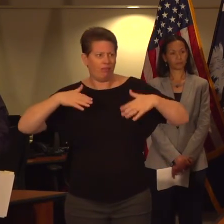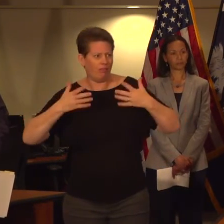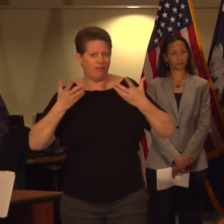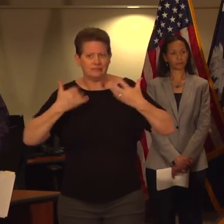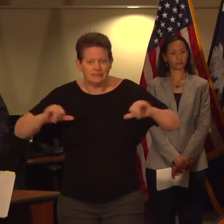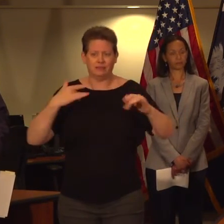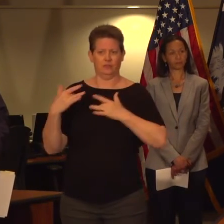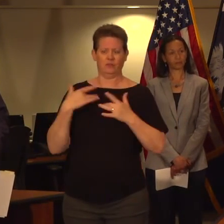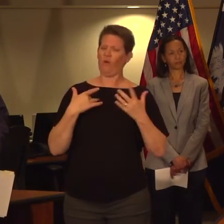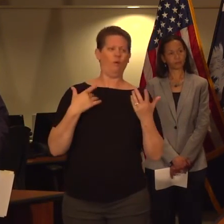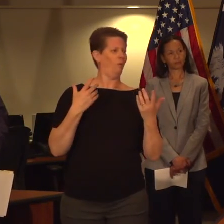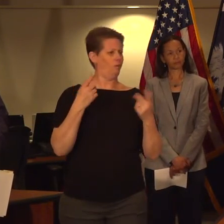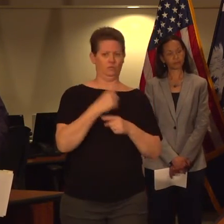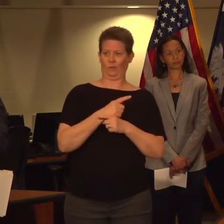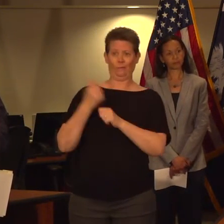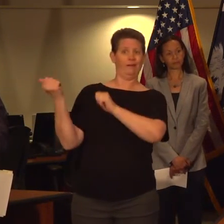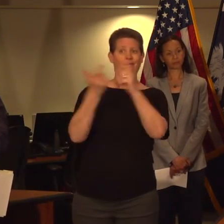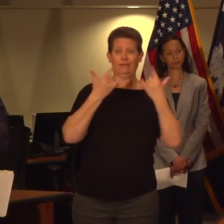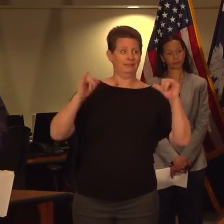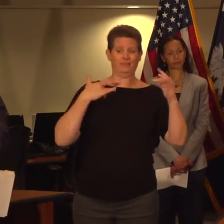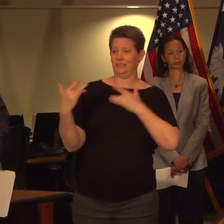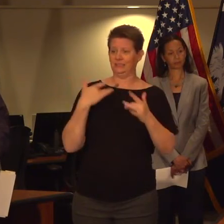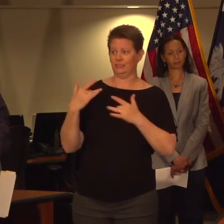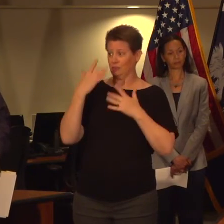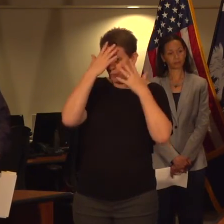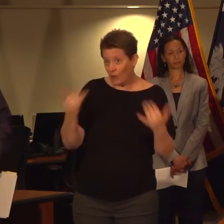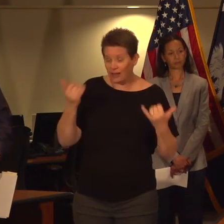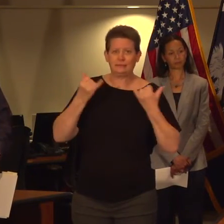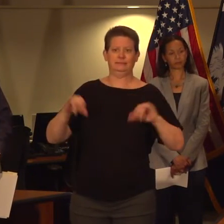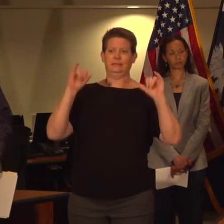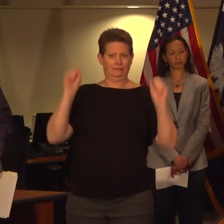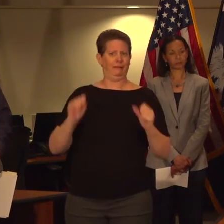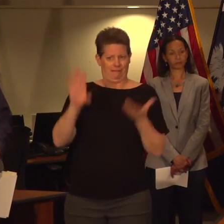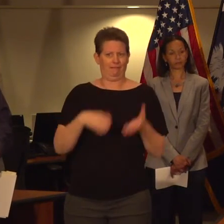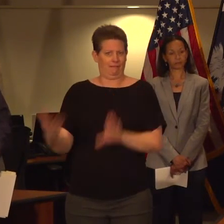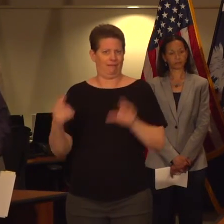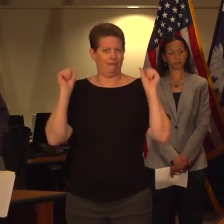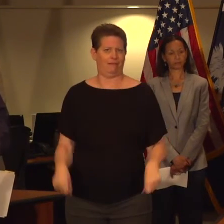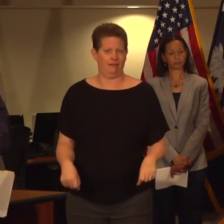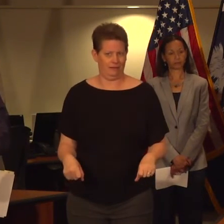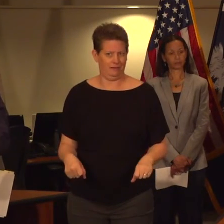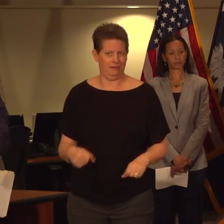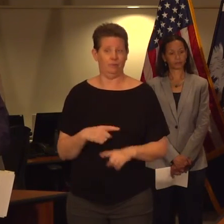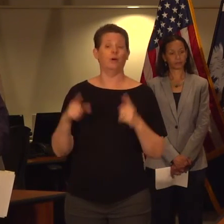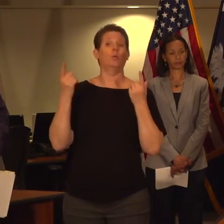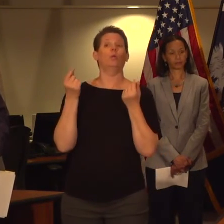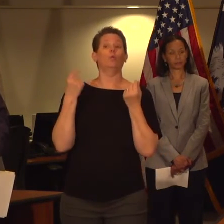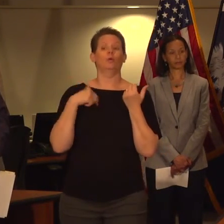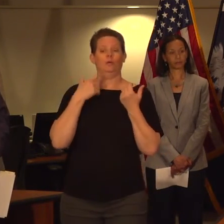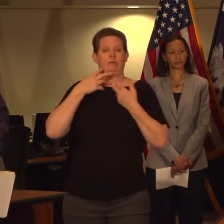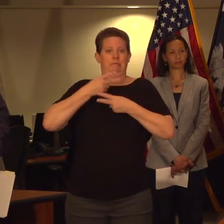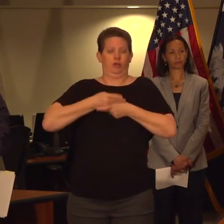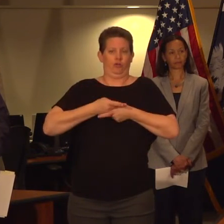still have real concerns because this disease is just as deadly as it was before. But we are taking cautious steps. We took